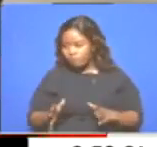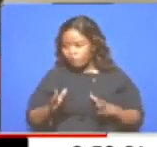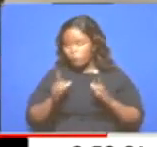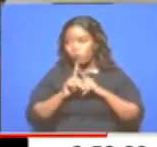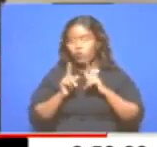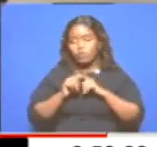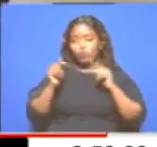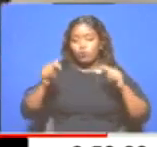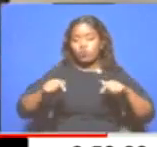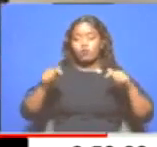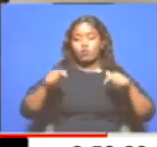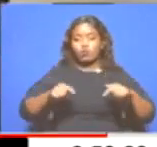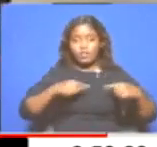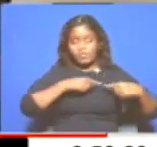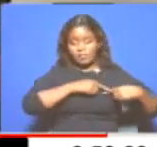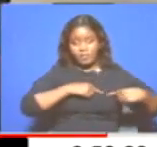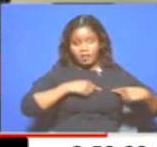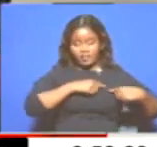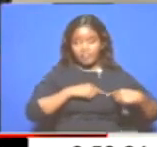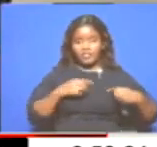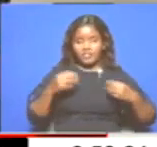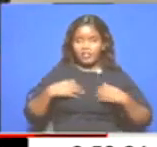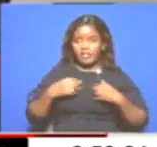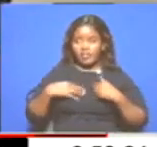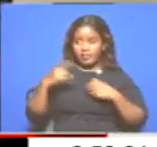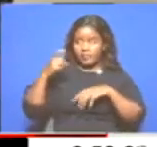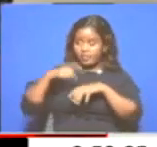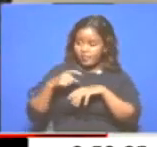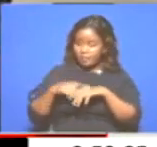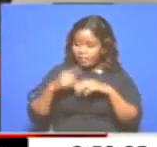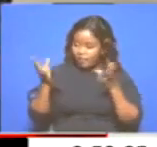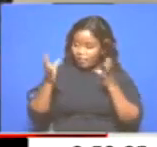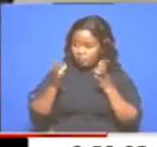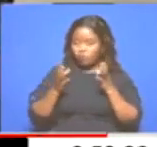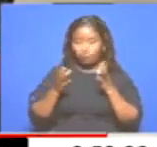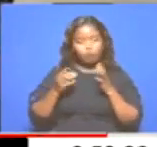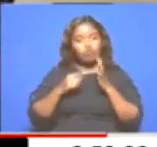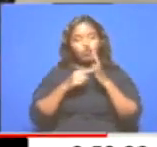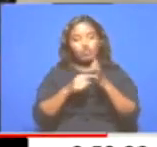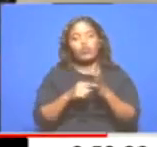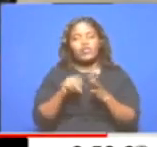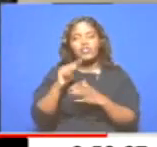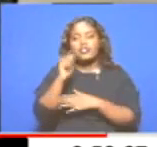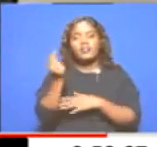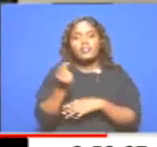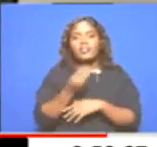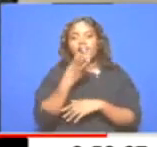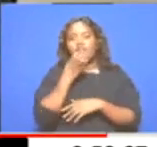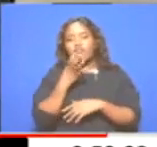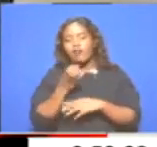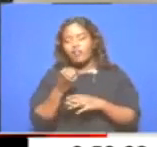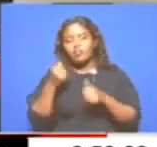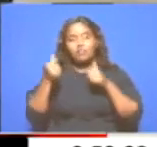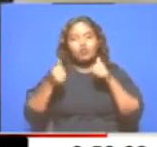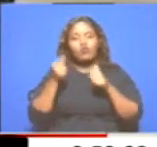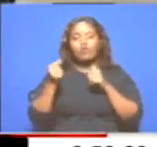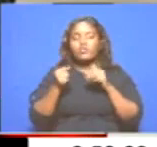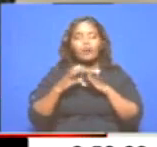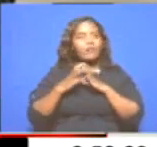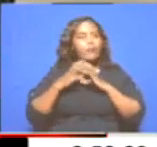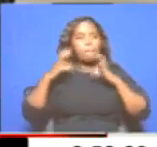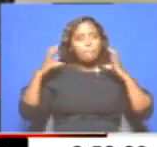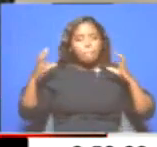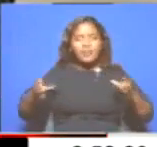Day, the delegation took time to market the Kenyan flowers, which are among the leading export produce and